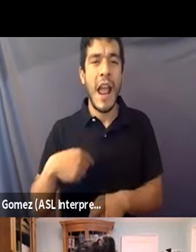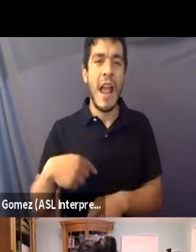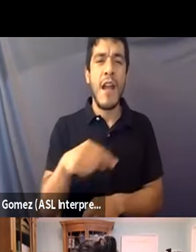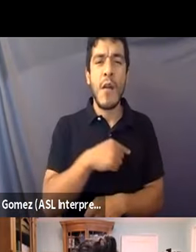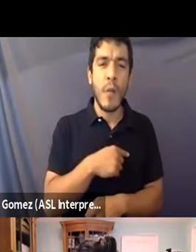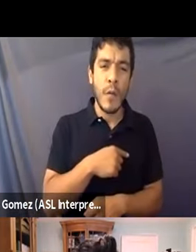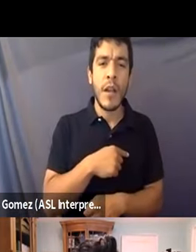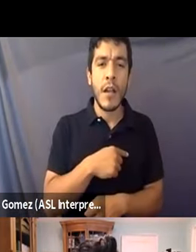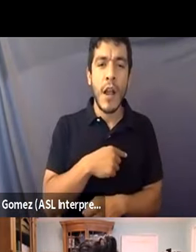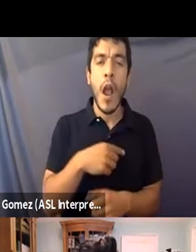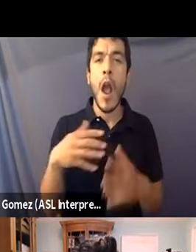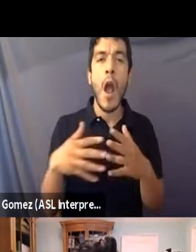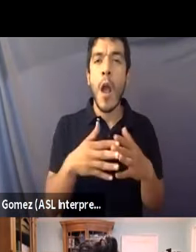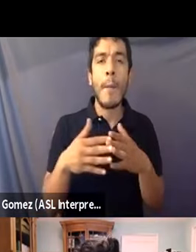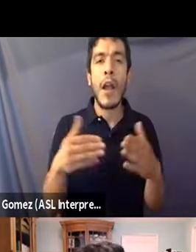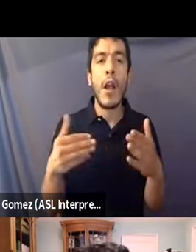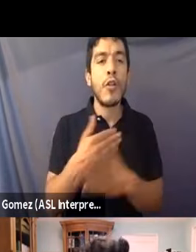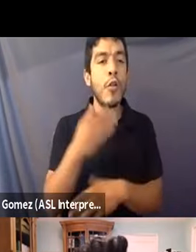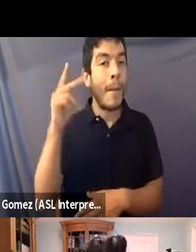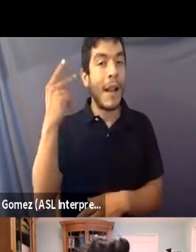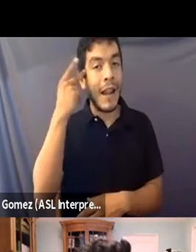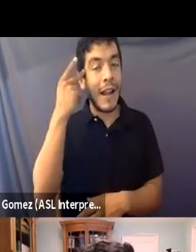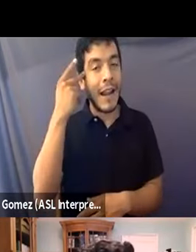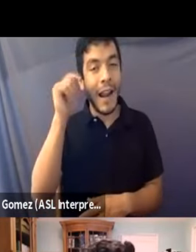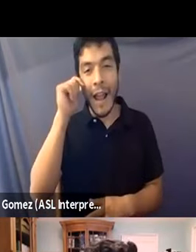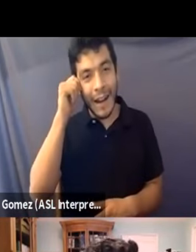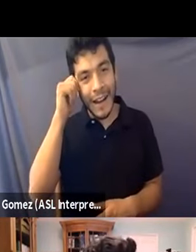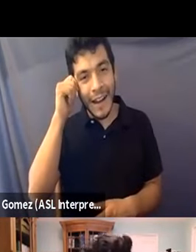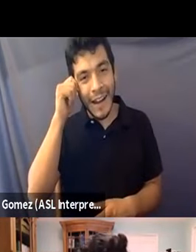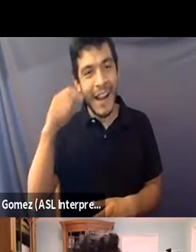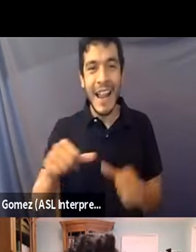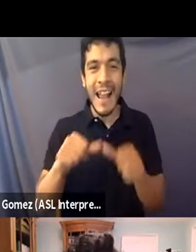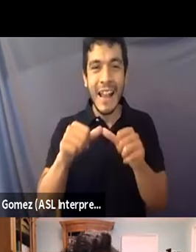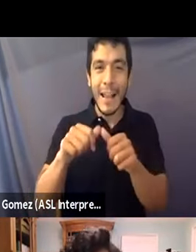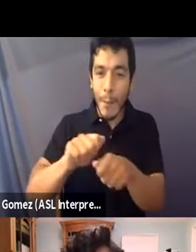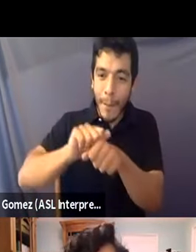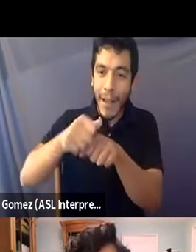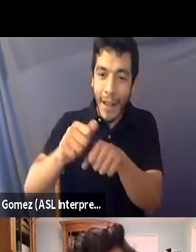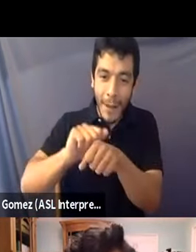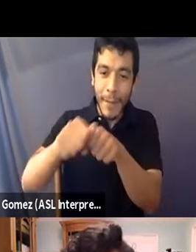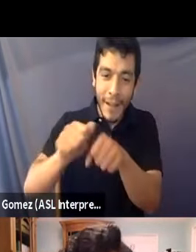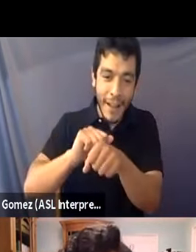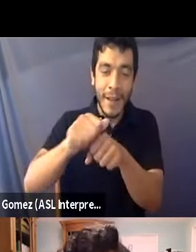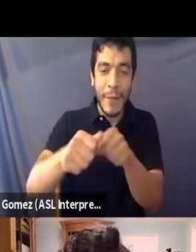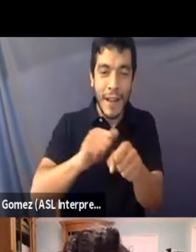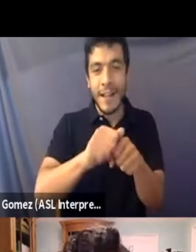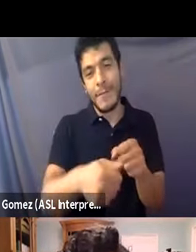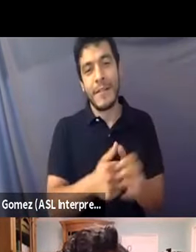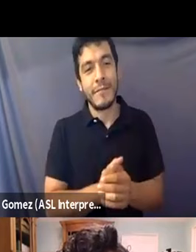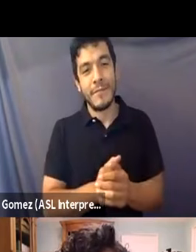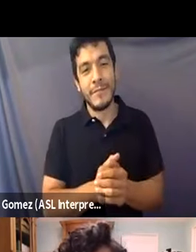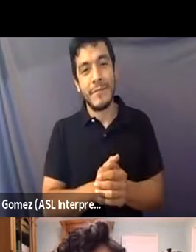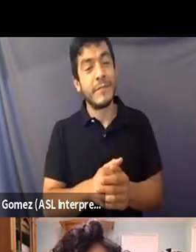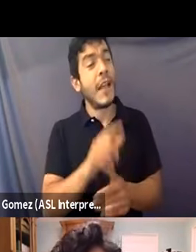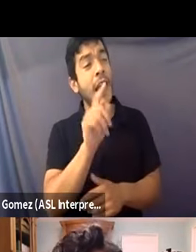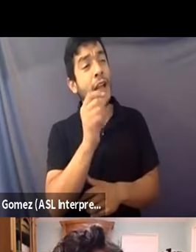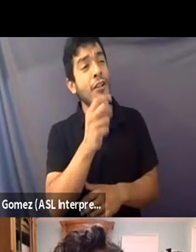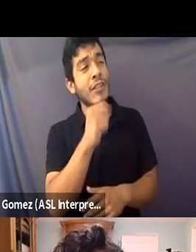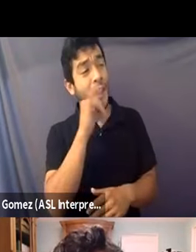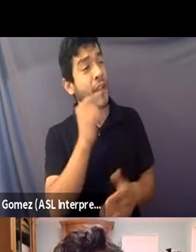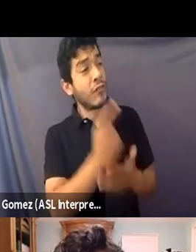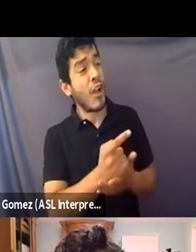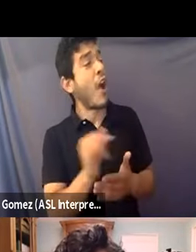America's new political onion. Just keep peeling back the layers. right. You know, and also as an issue of an investment, you know, what